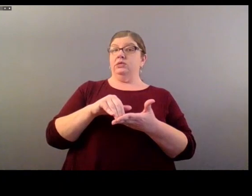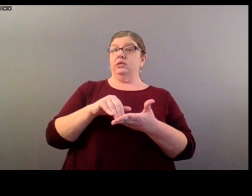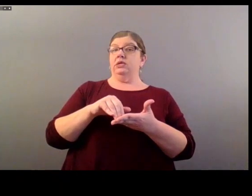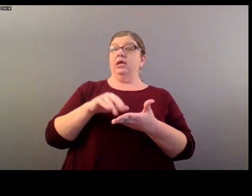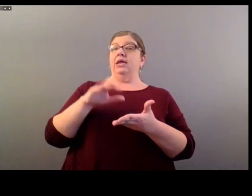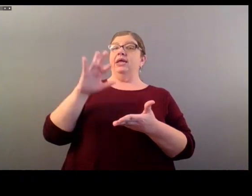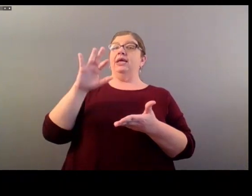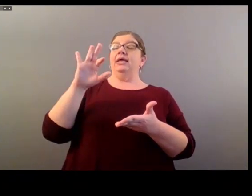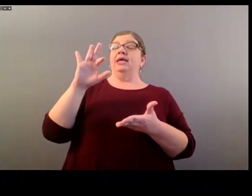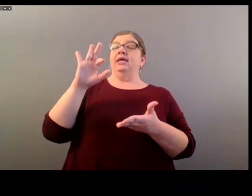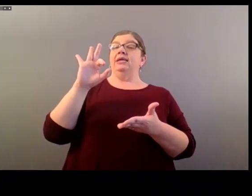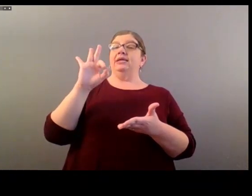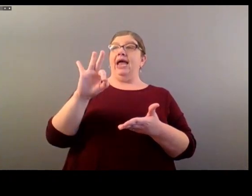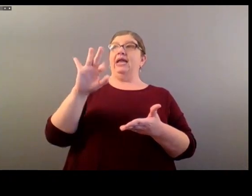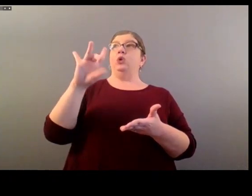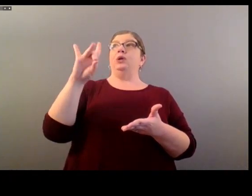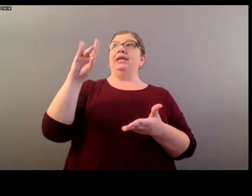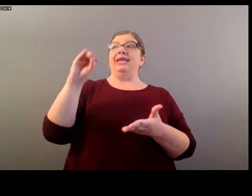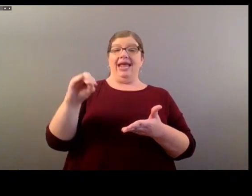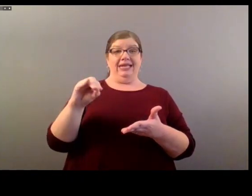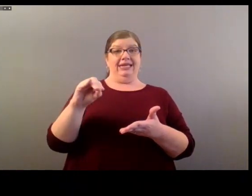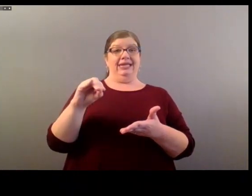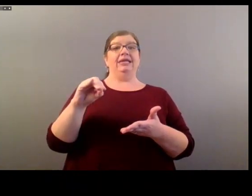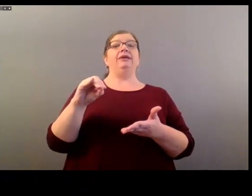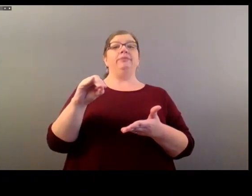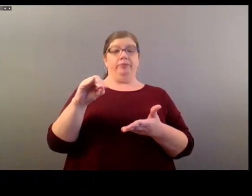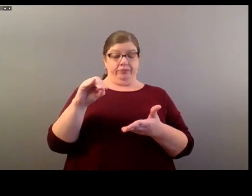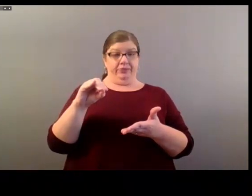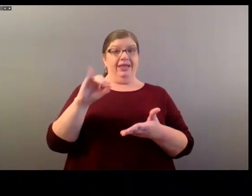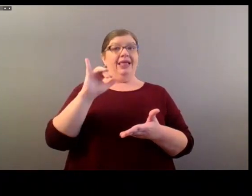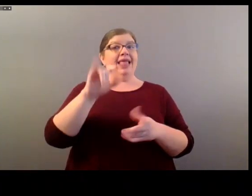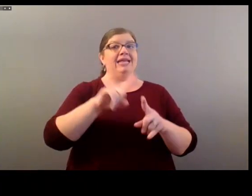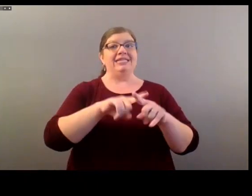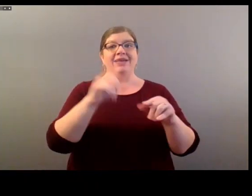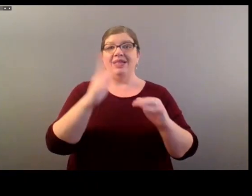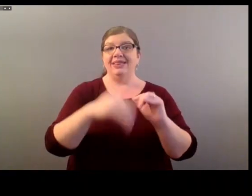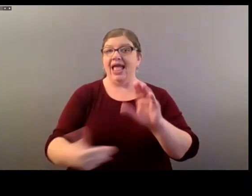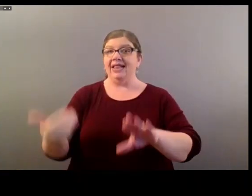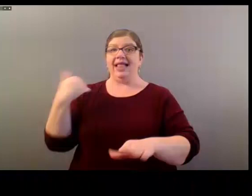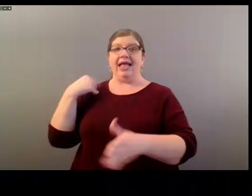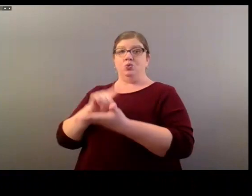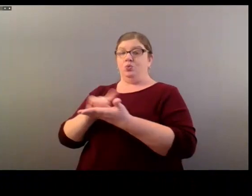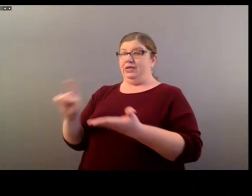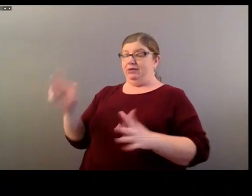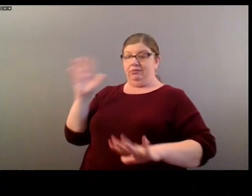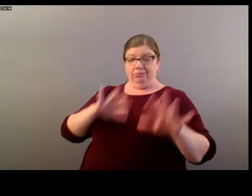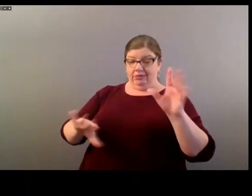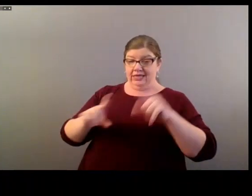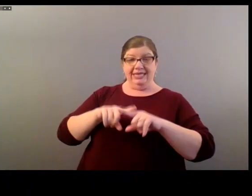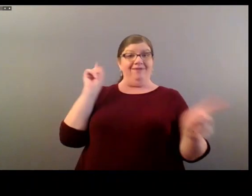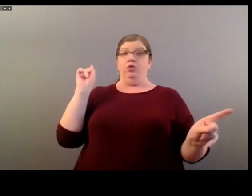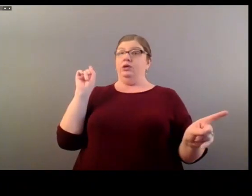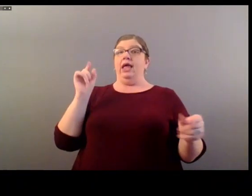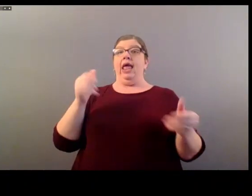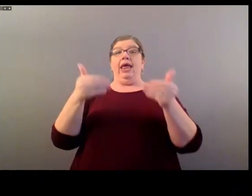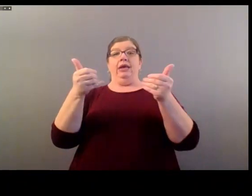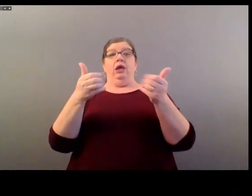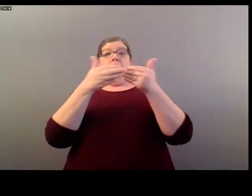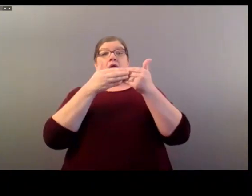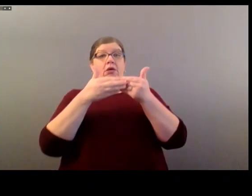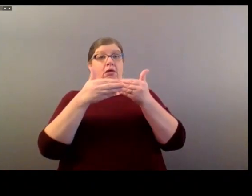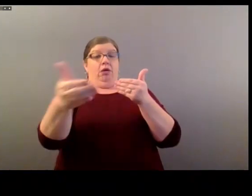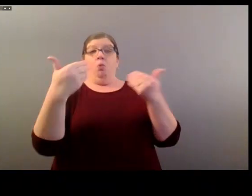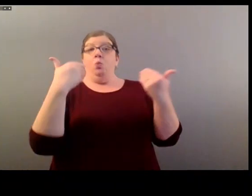8,980, which is a lot different from what we received last week. And moving forward, we don't